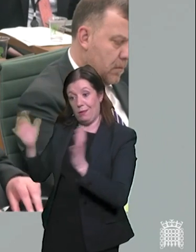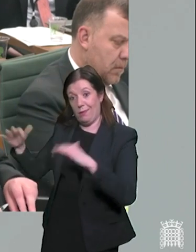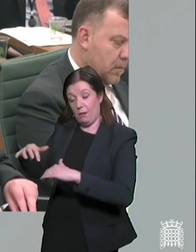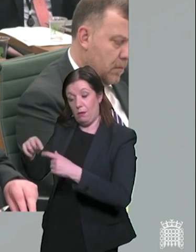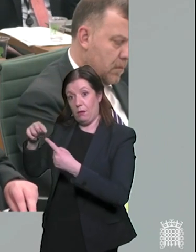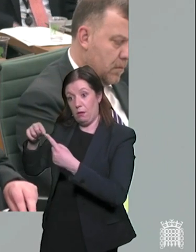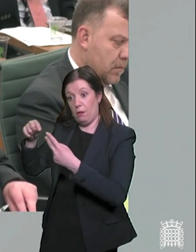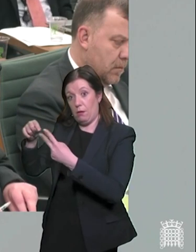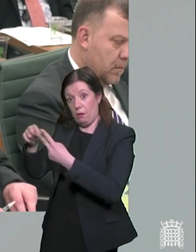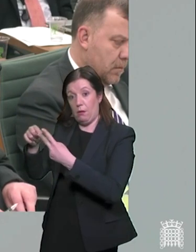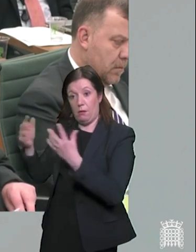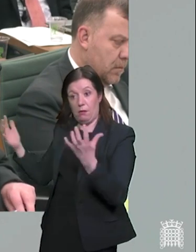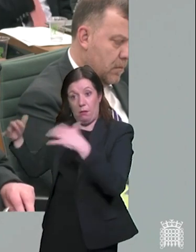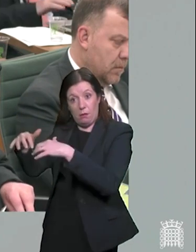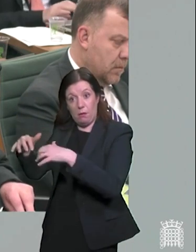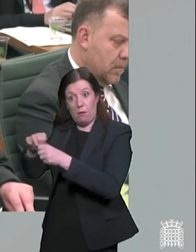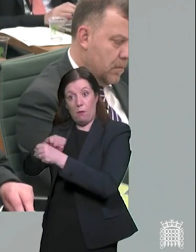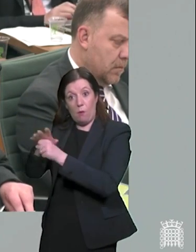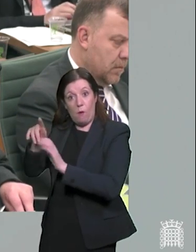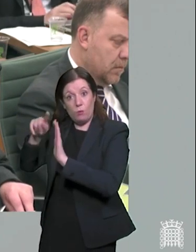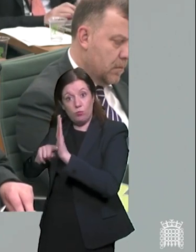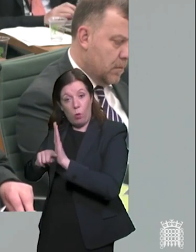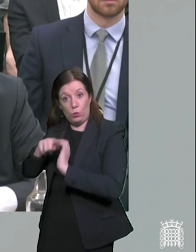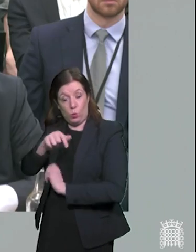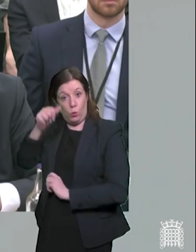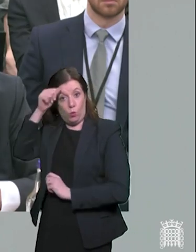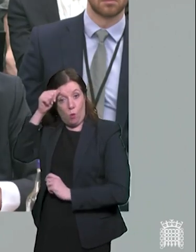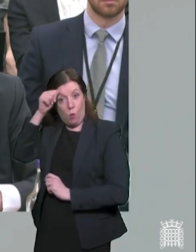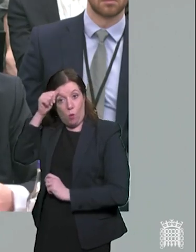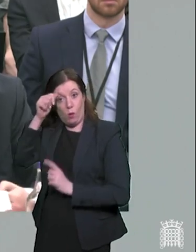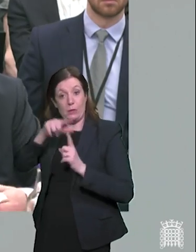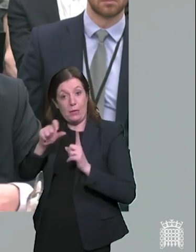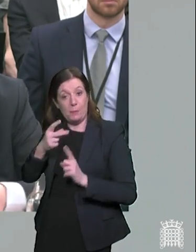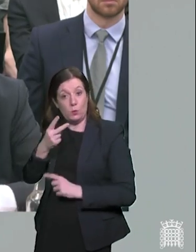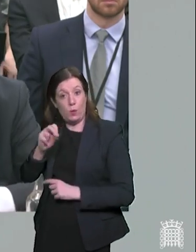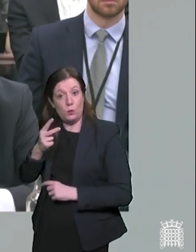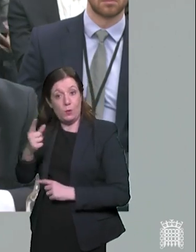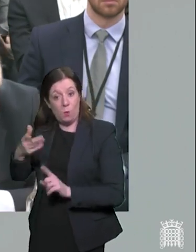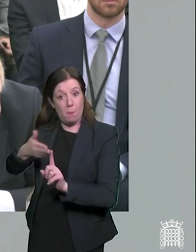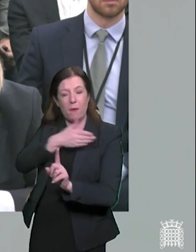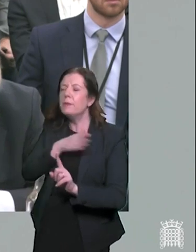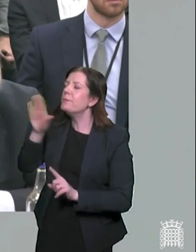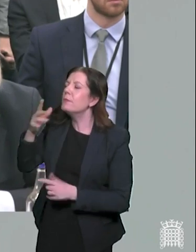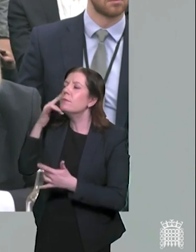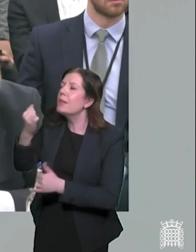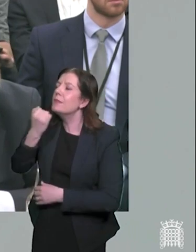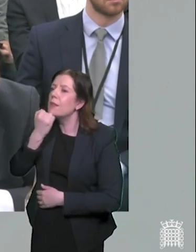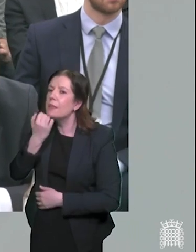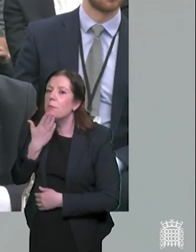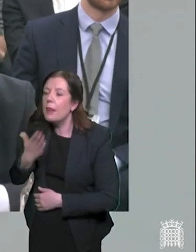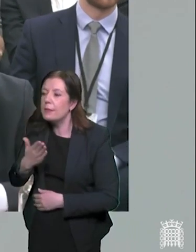gathering on either of these dates prior to 2021? December 2021? So which dates, forgive